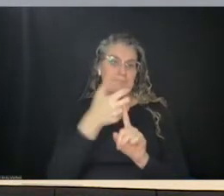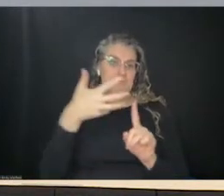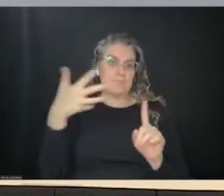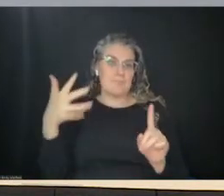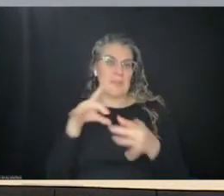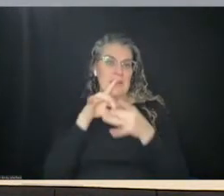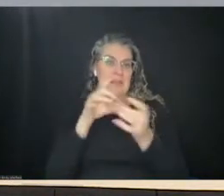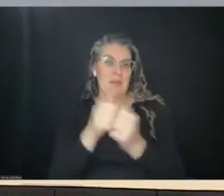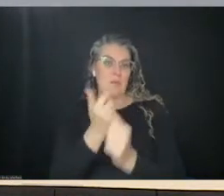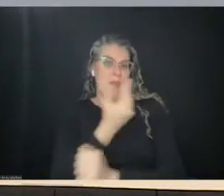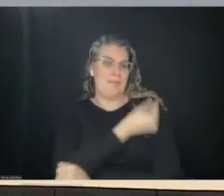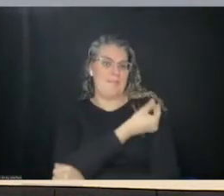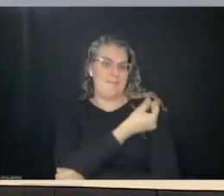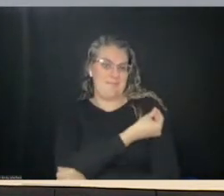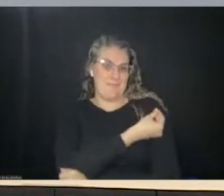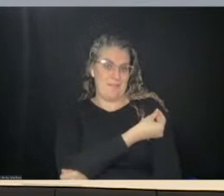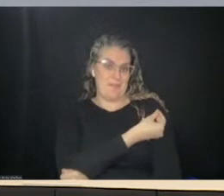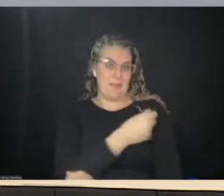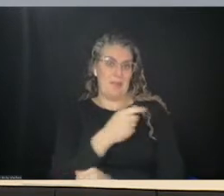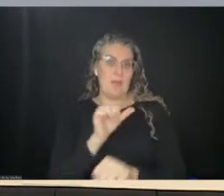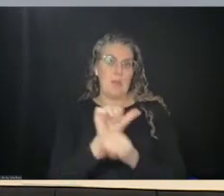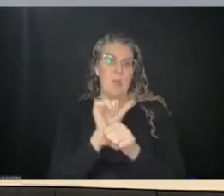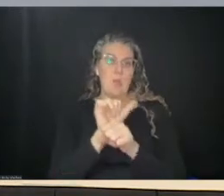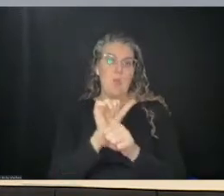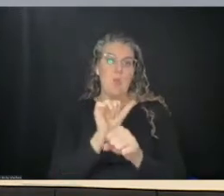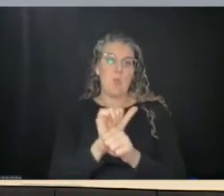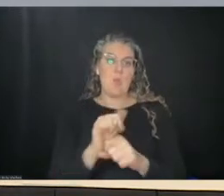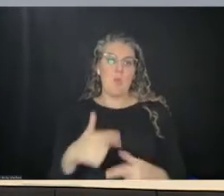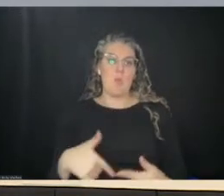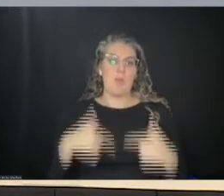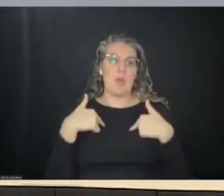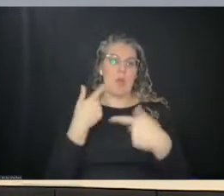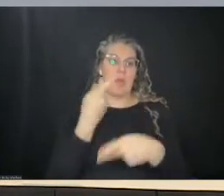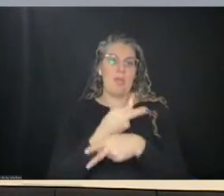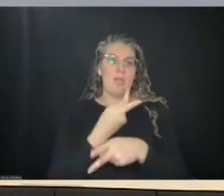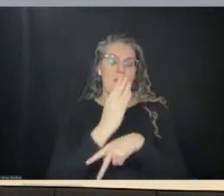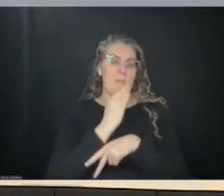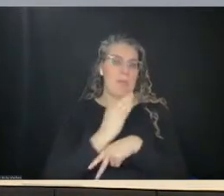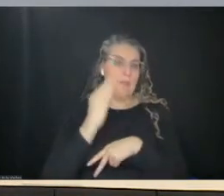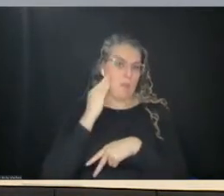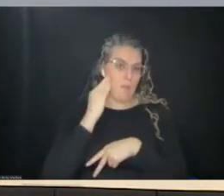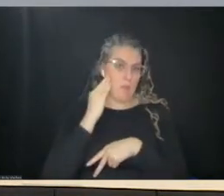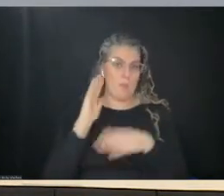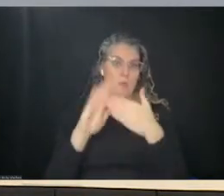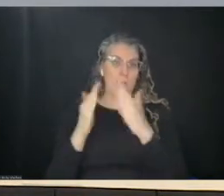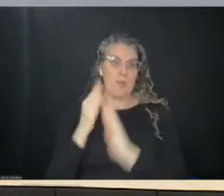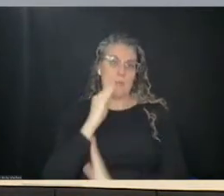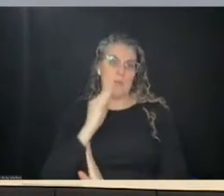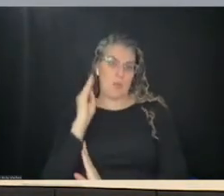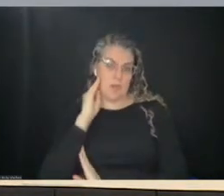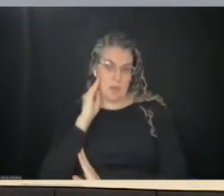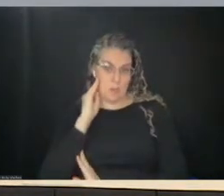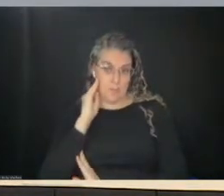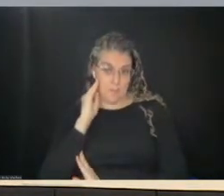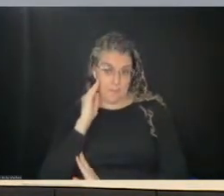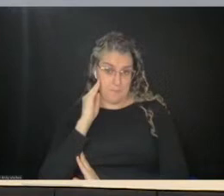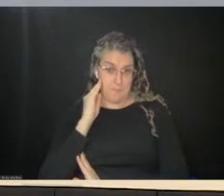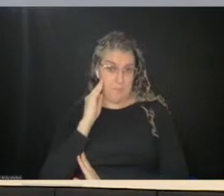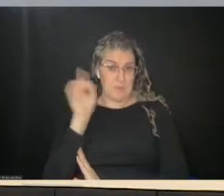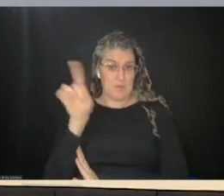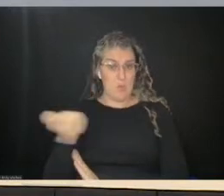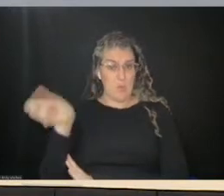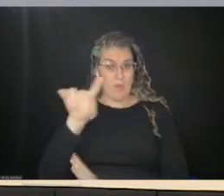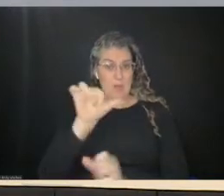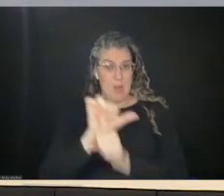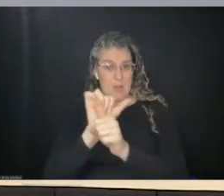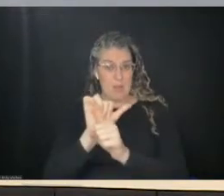issue with workers in long-term care homes and community care homes. Is it fair to say there's been a hesitancy among workers? Can